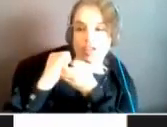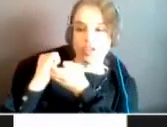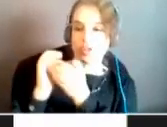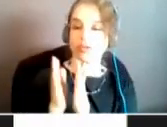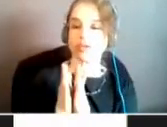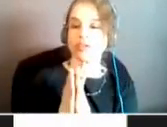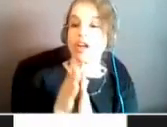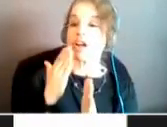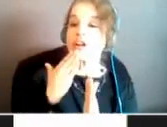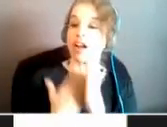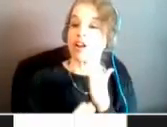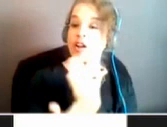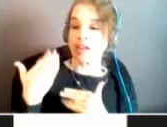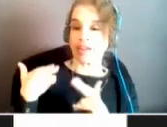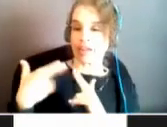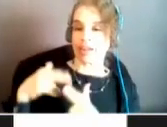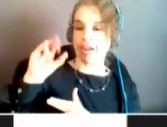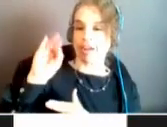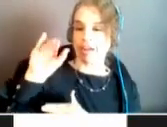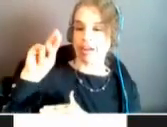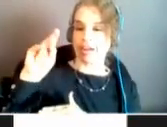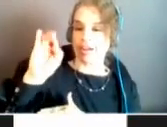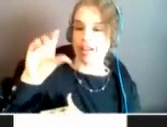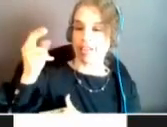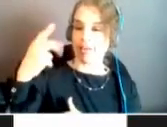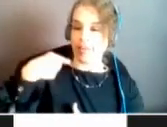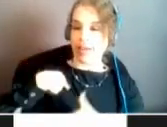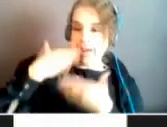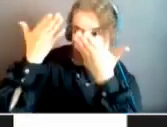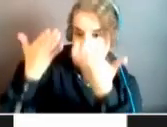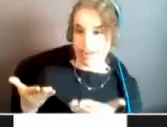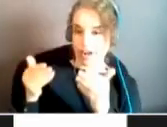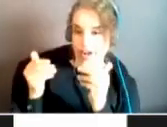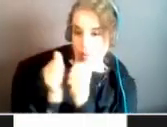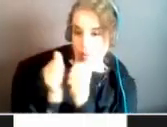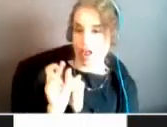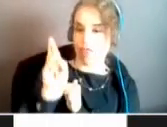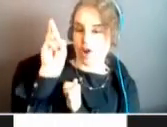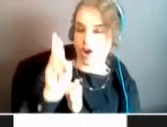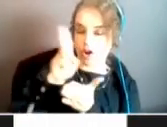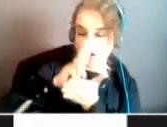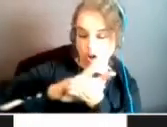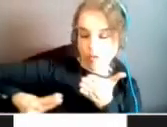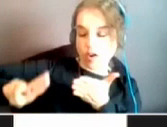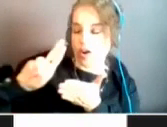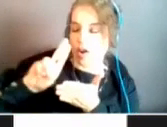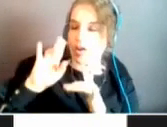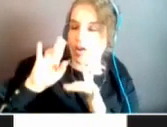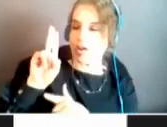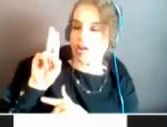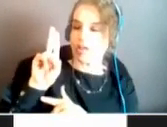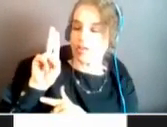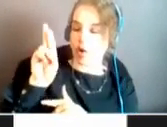And good morning, everyone. My name is Rebecca Antheon. I am with the Riverside University Health System Public